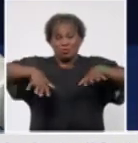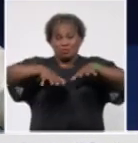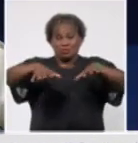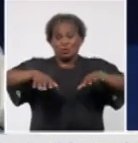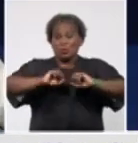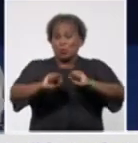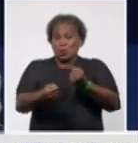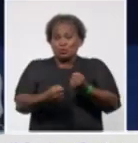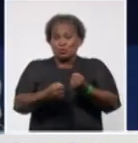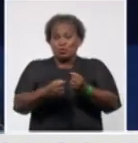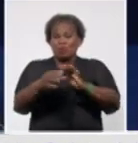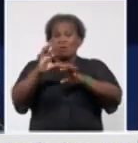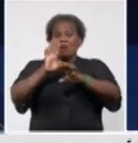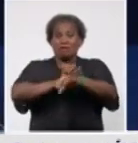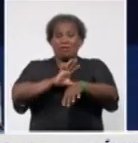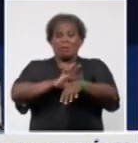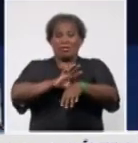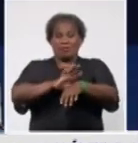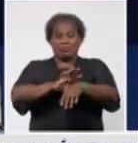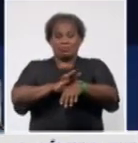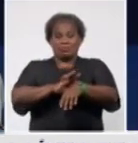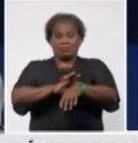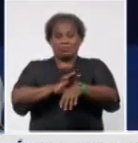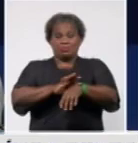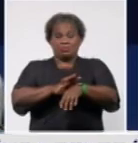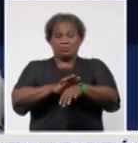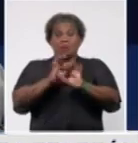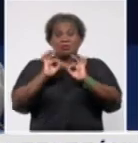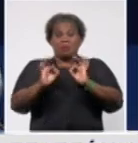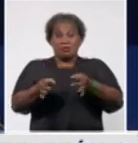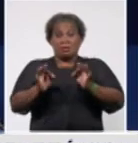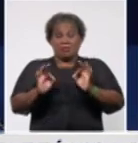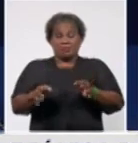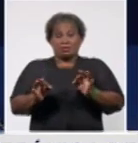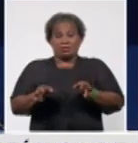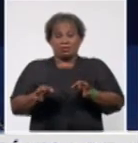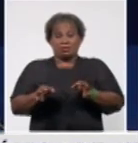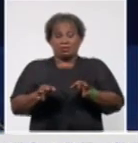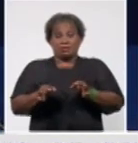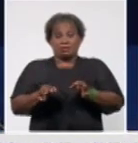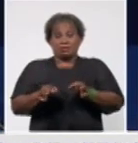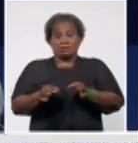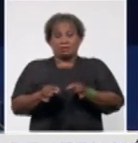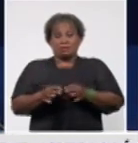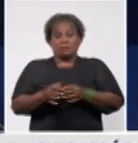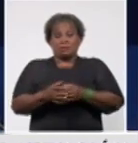1,096 of which occurred yesterday. This is the information